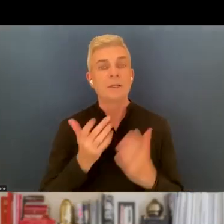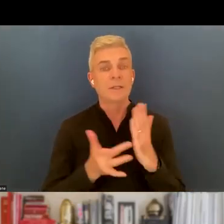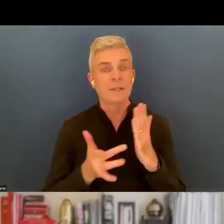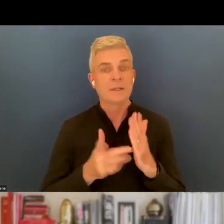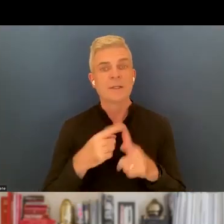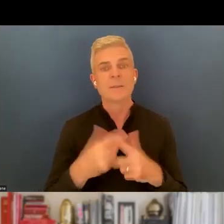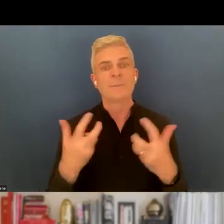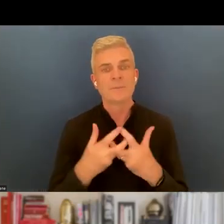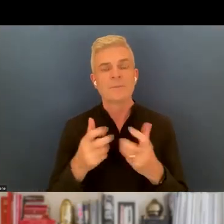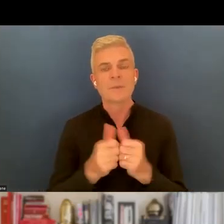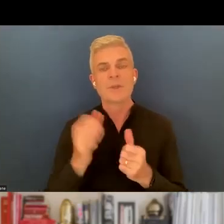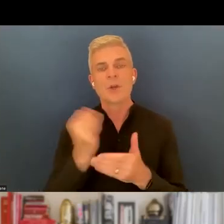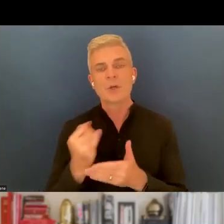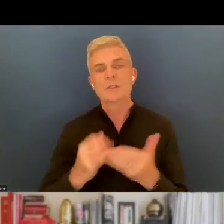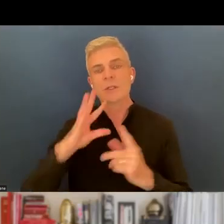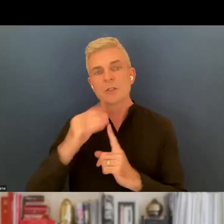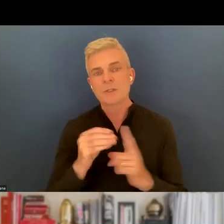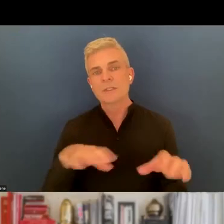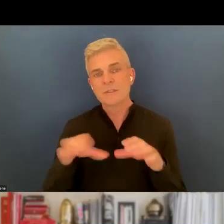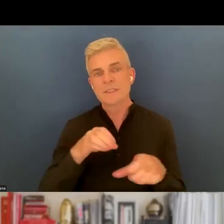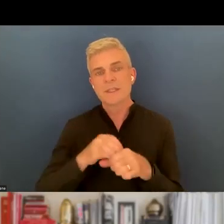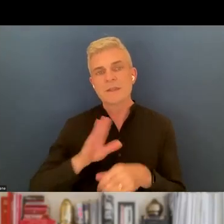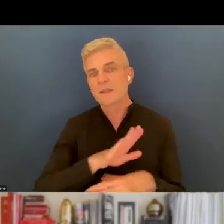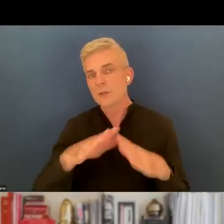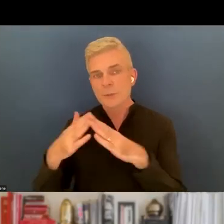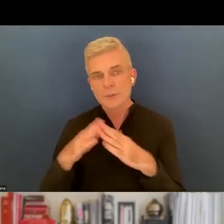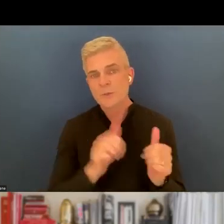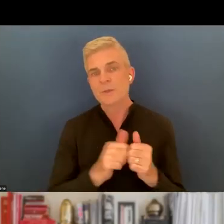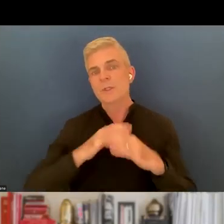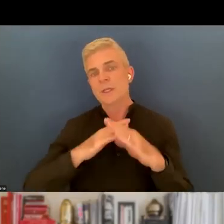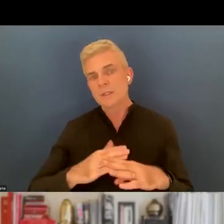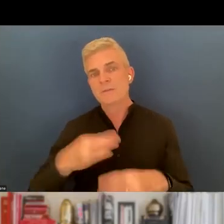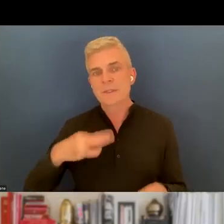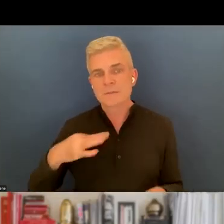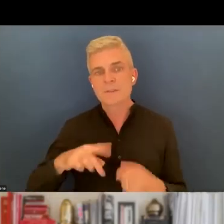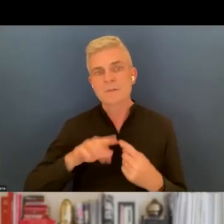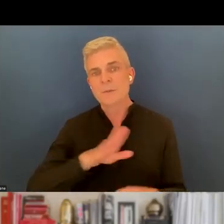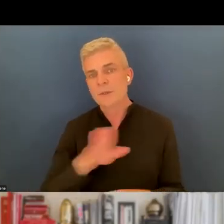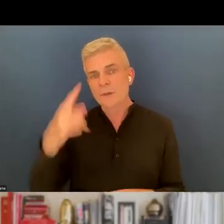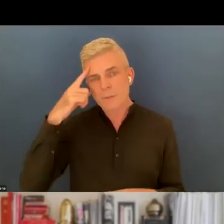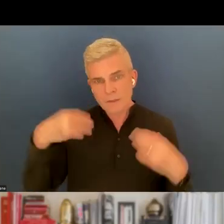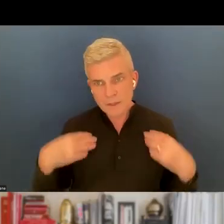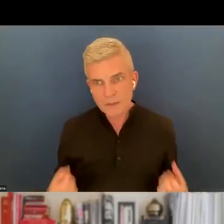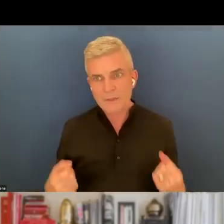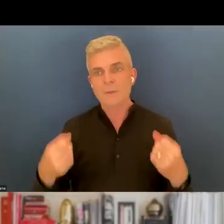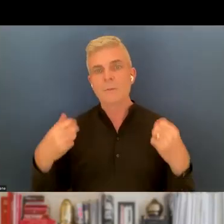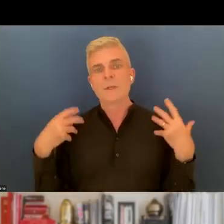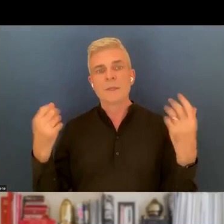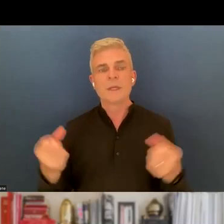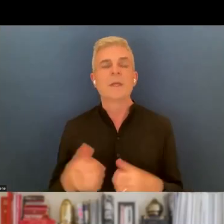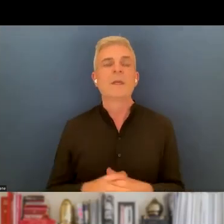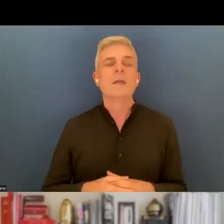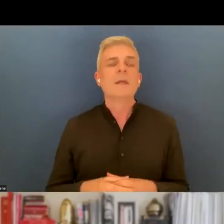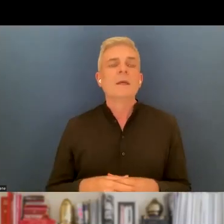culture activities in their community with protective and therapeutic benefits to their mental health and well-being. We then provide the member